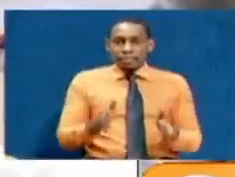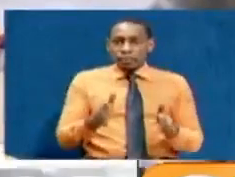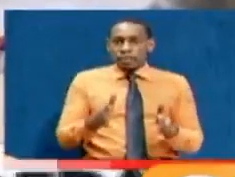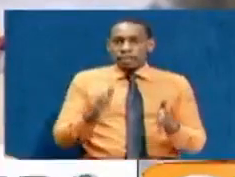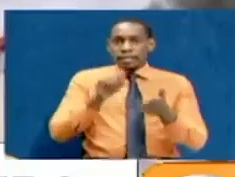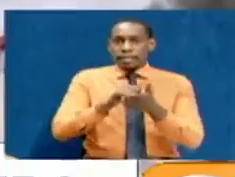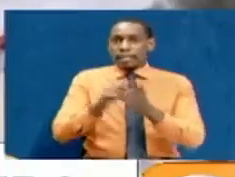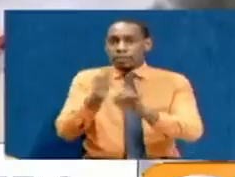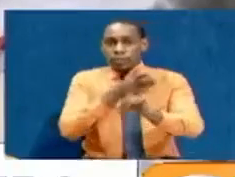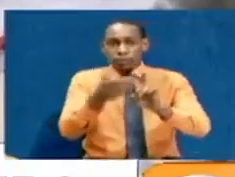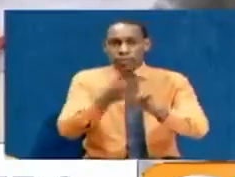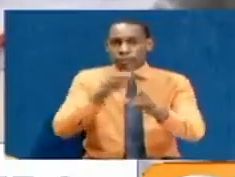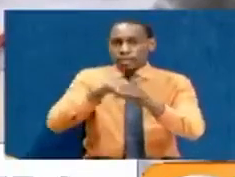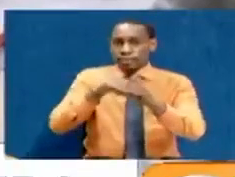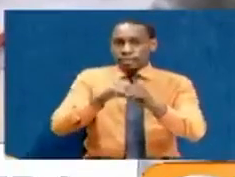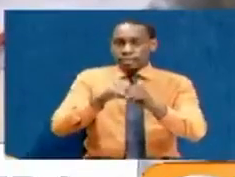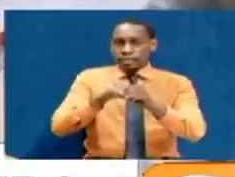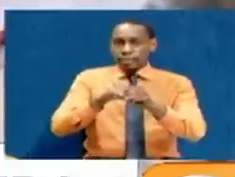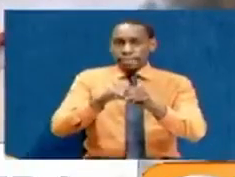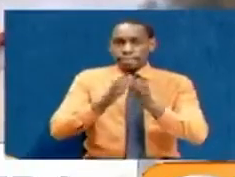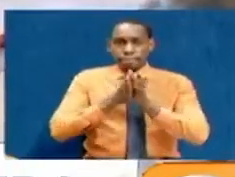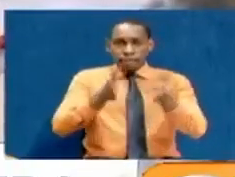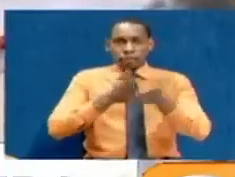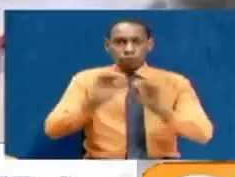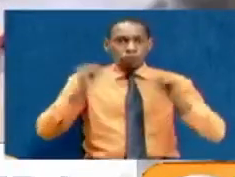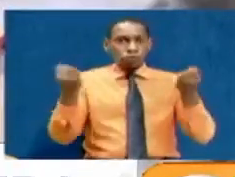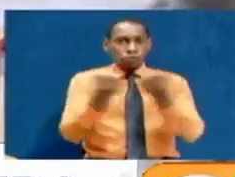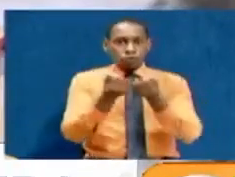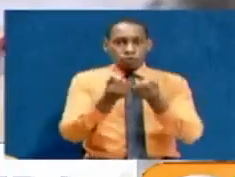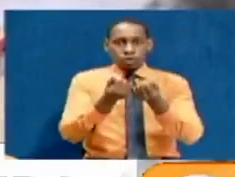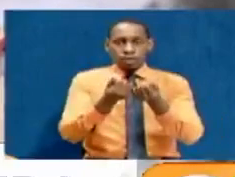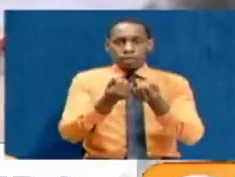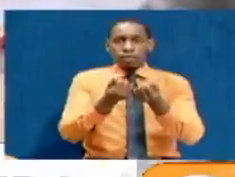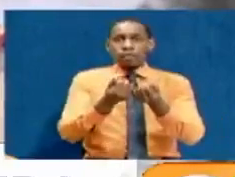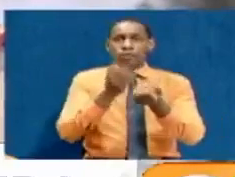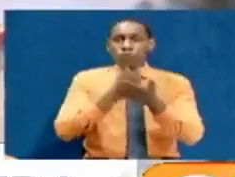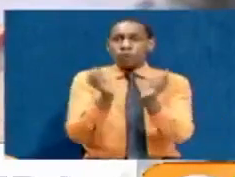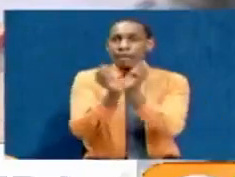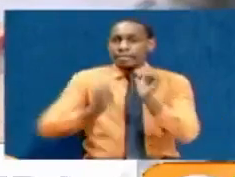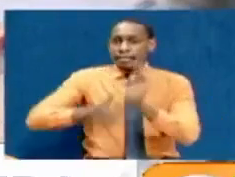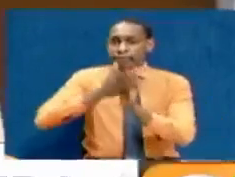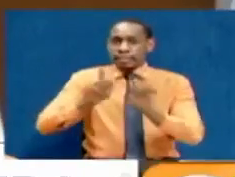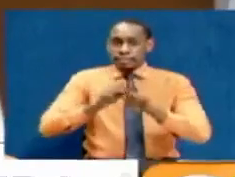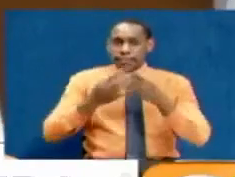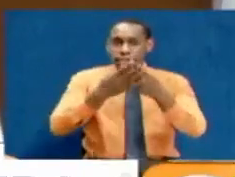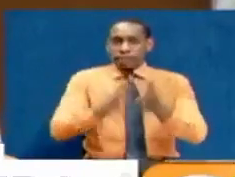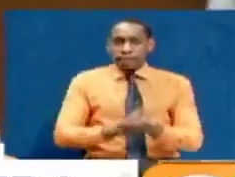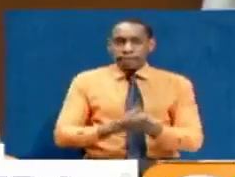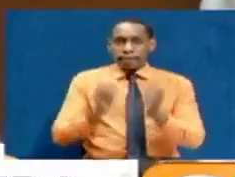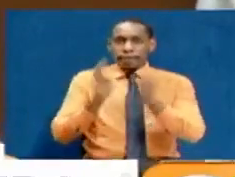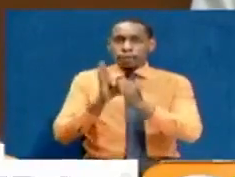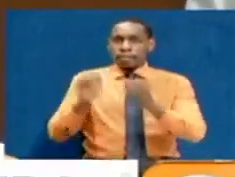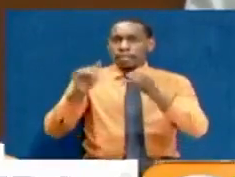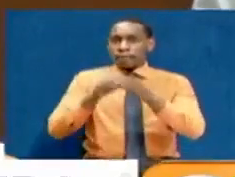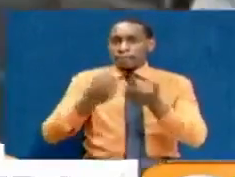be found inciting members of the public through the social platforms will be arrested immediately and prosecuted. A